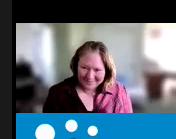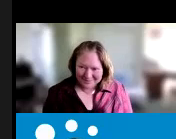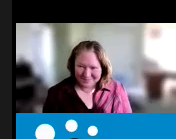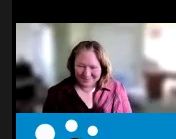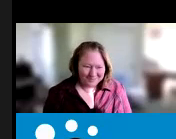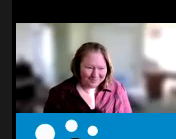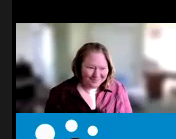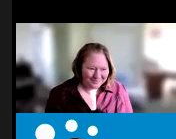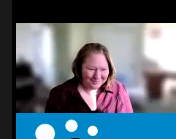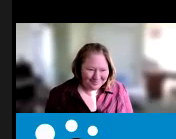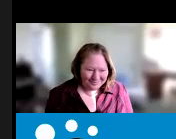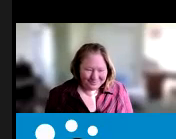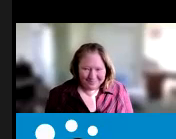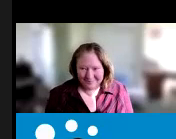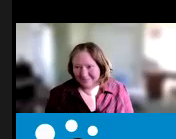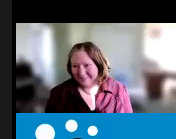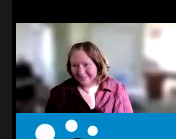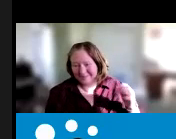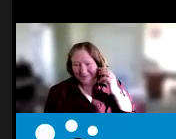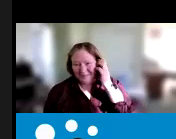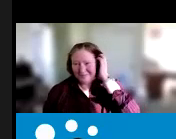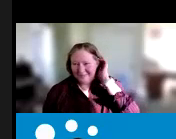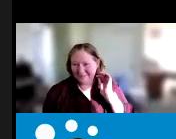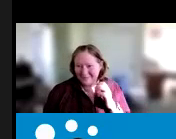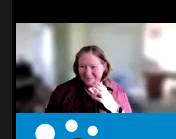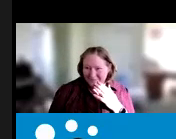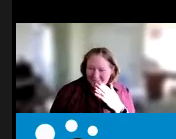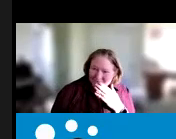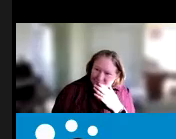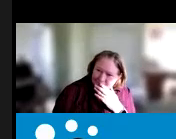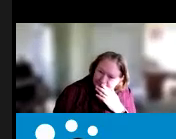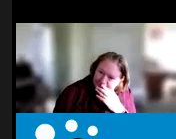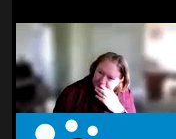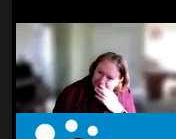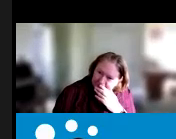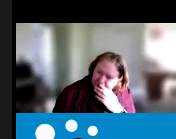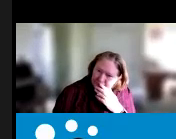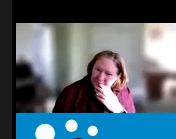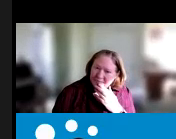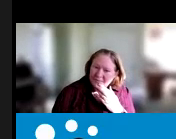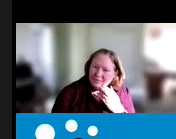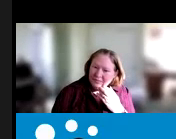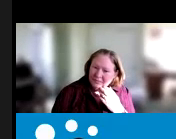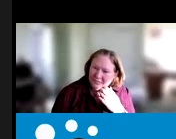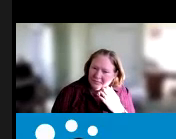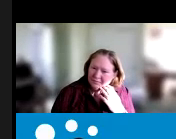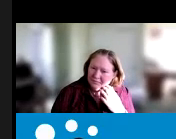ahead. would ask, how many of you are, seriously considering,